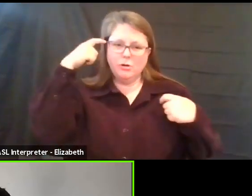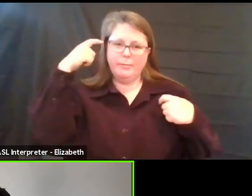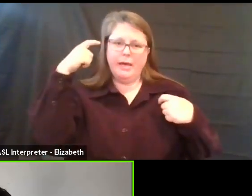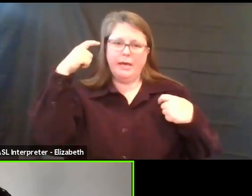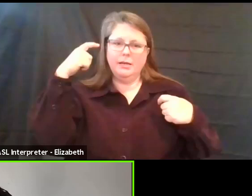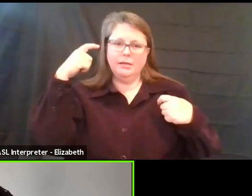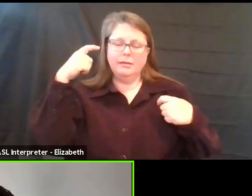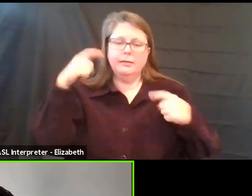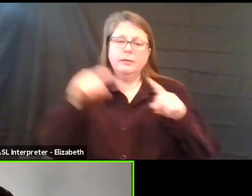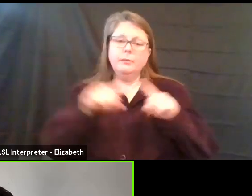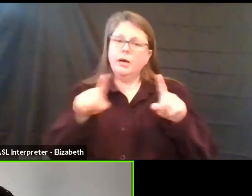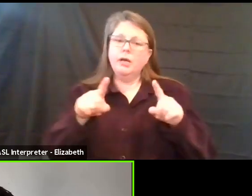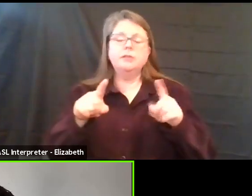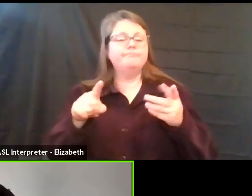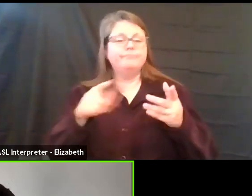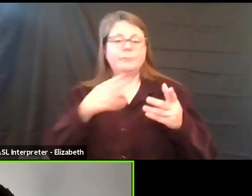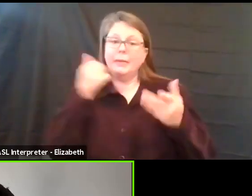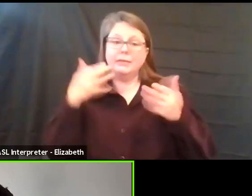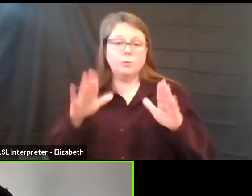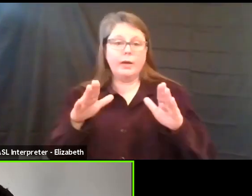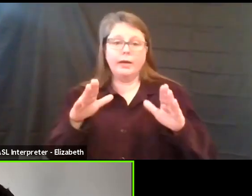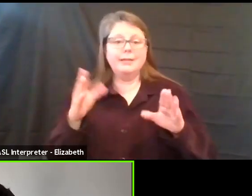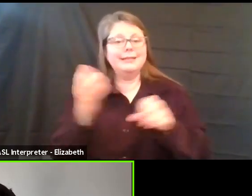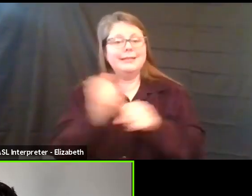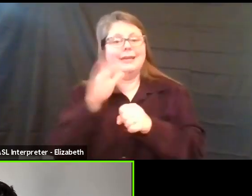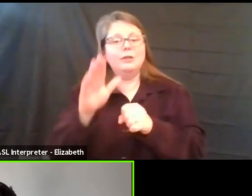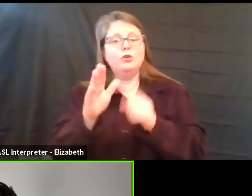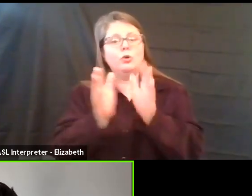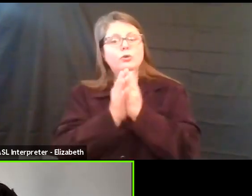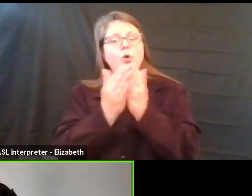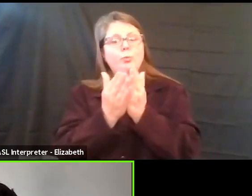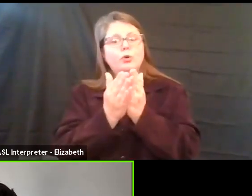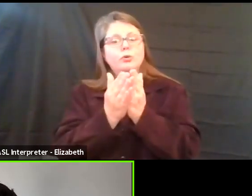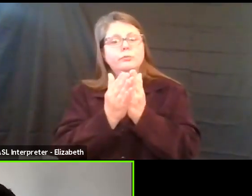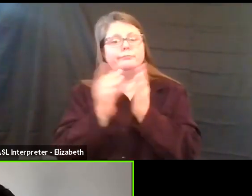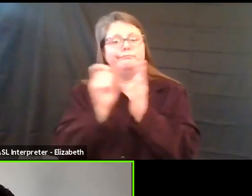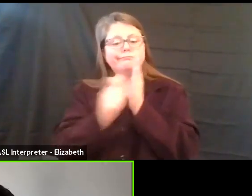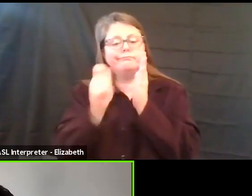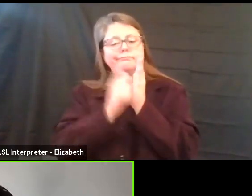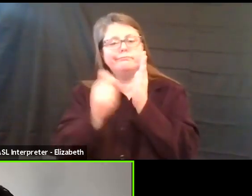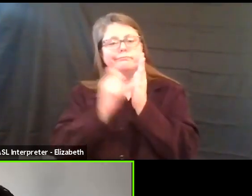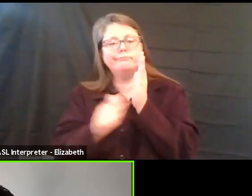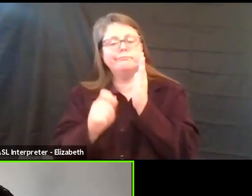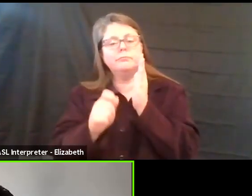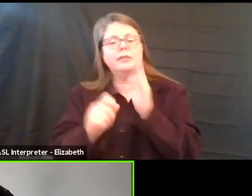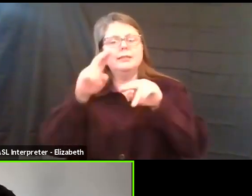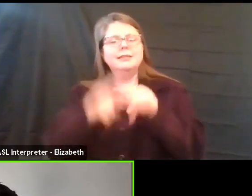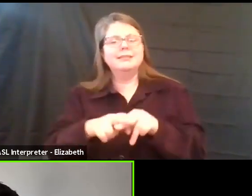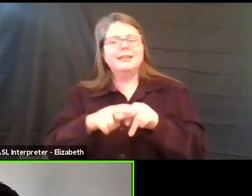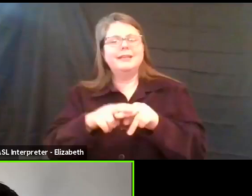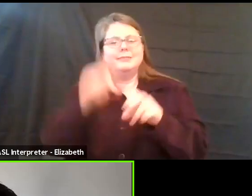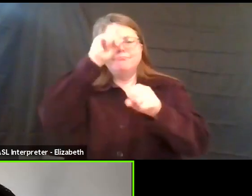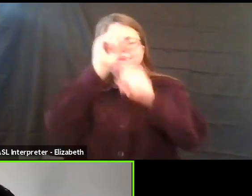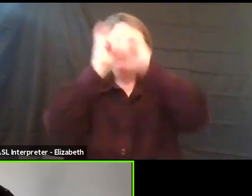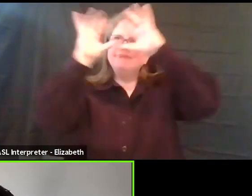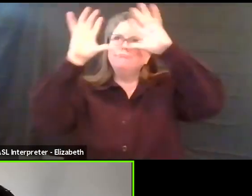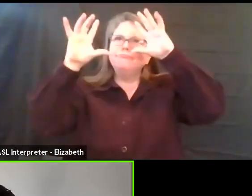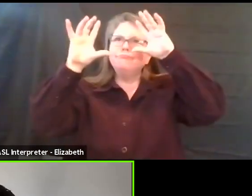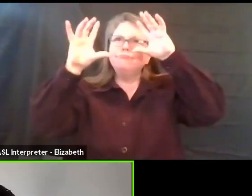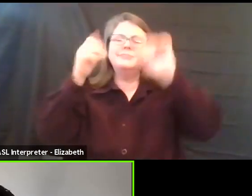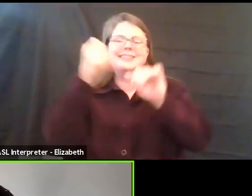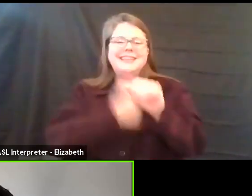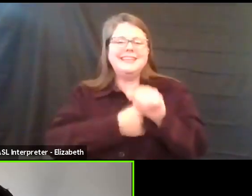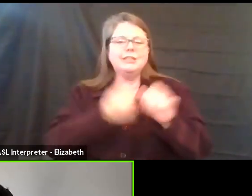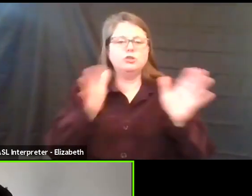that notebook, sit down and start thinking room by room, what did I have? There's sources you can go to if you've got